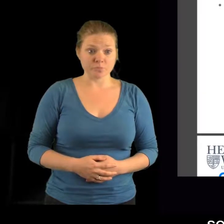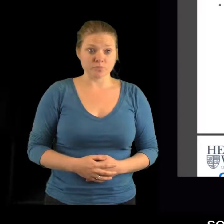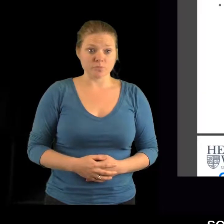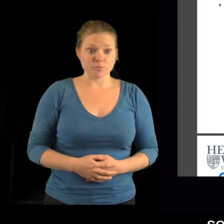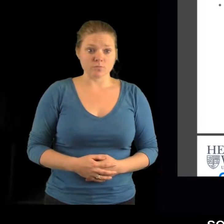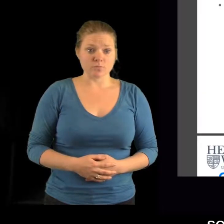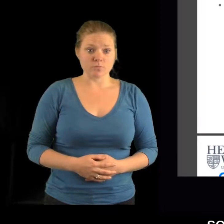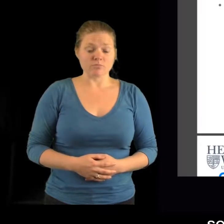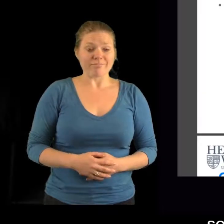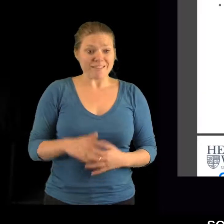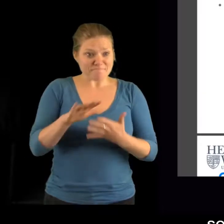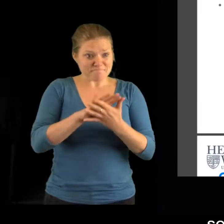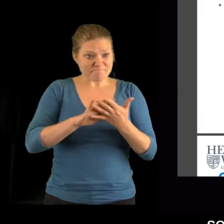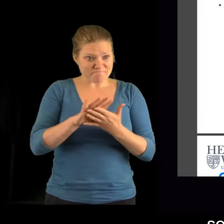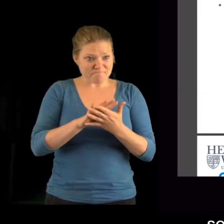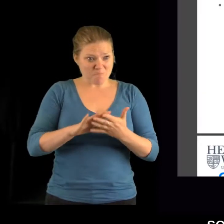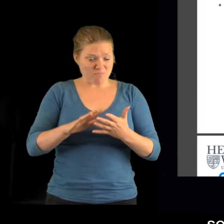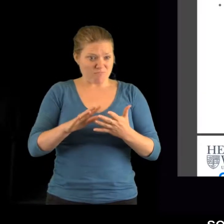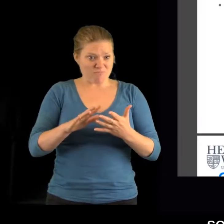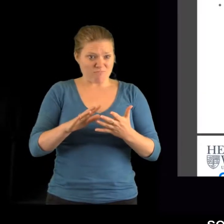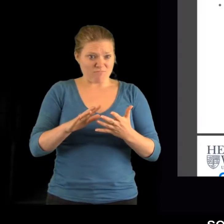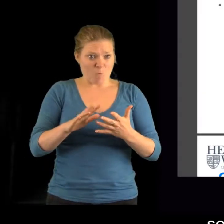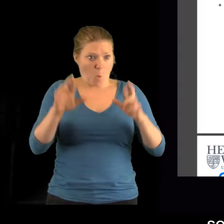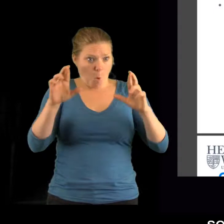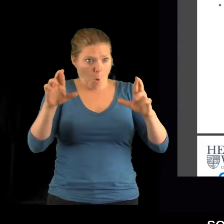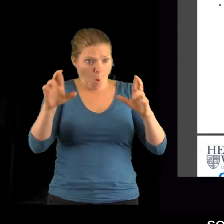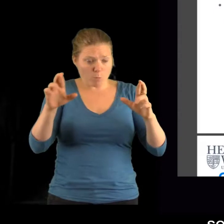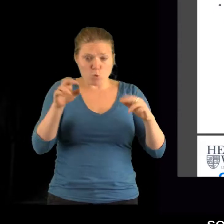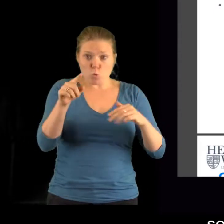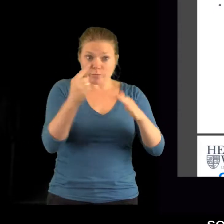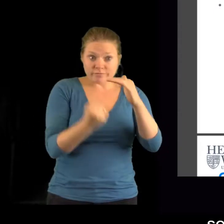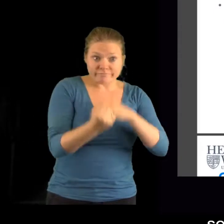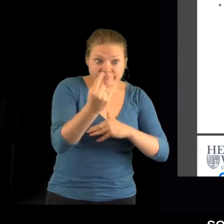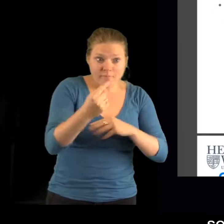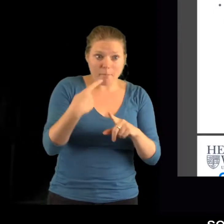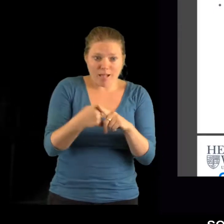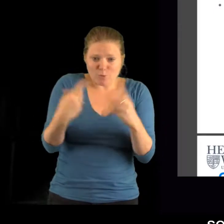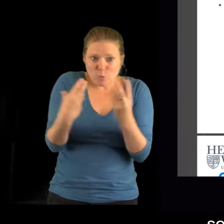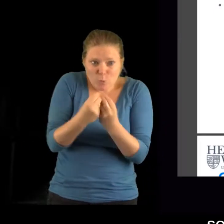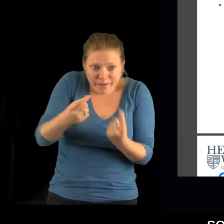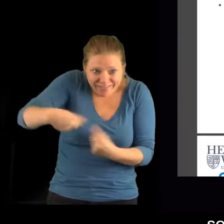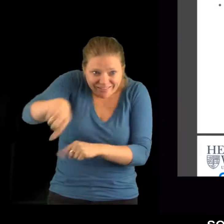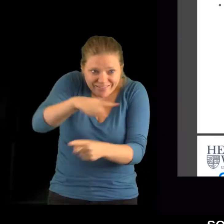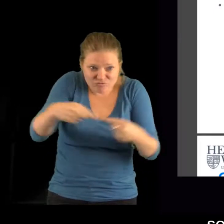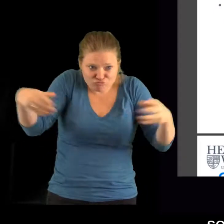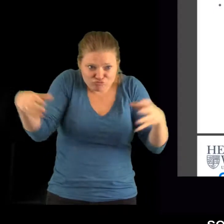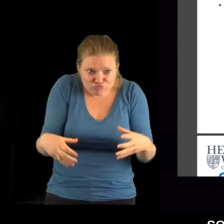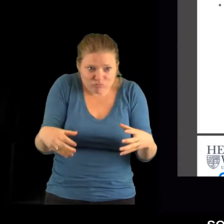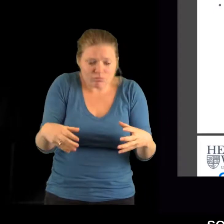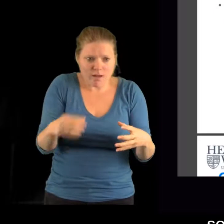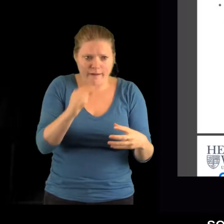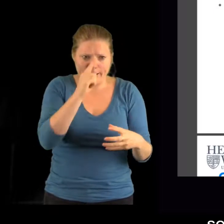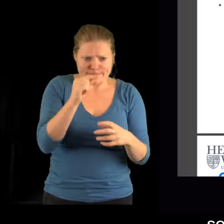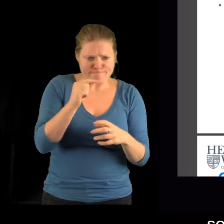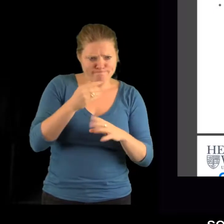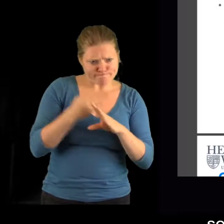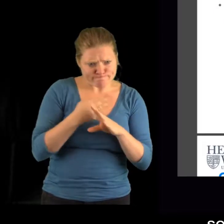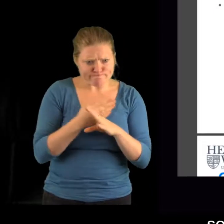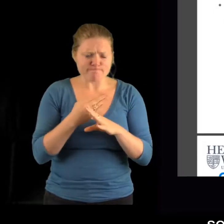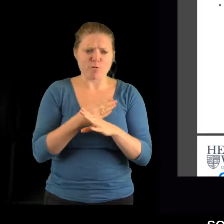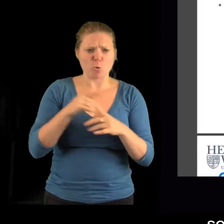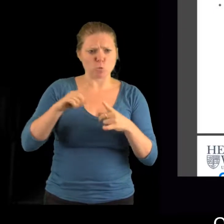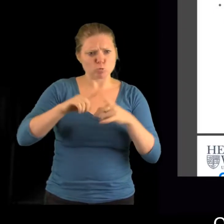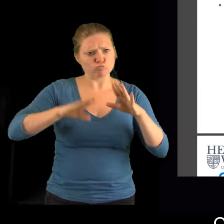So individually and together, we hope that you can work to grow to become a better